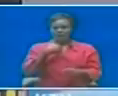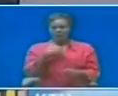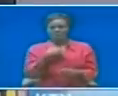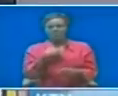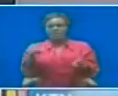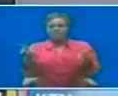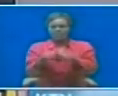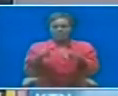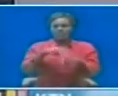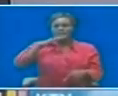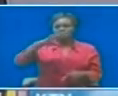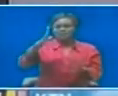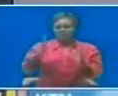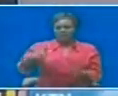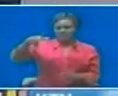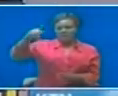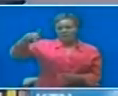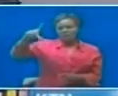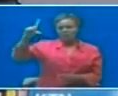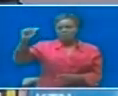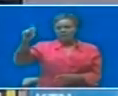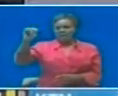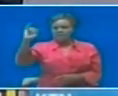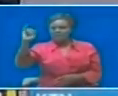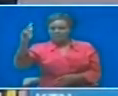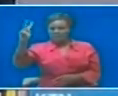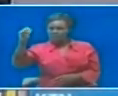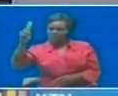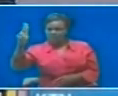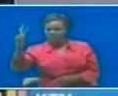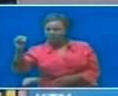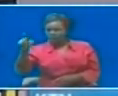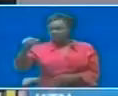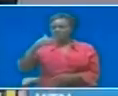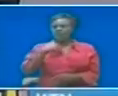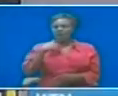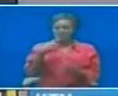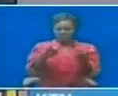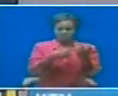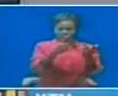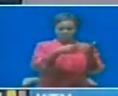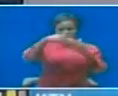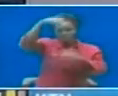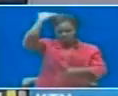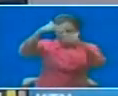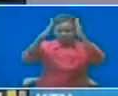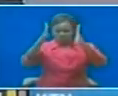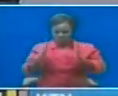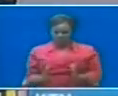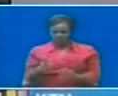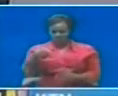have Speakers Bureau like Platinum Speakers Bureau, where they have a database of professionals and they're able